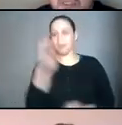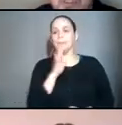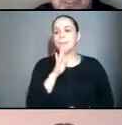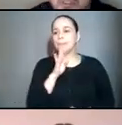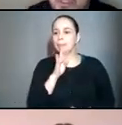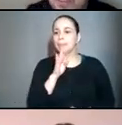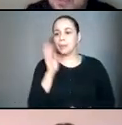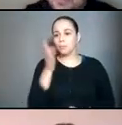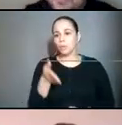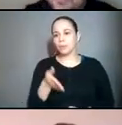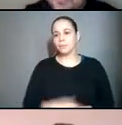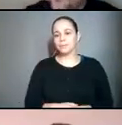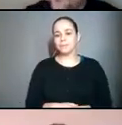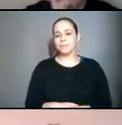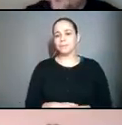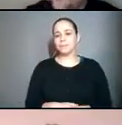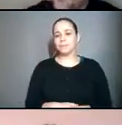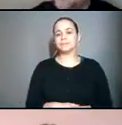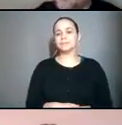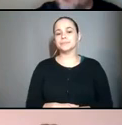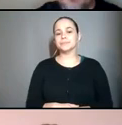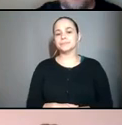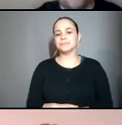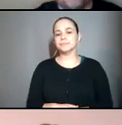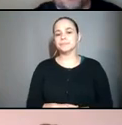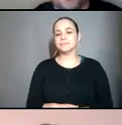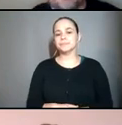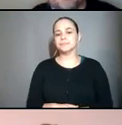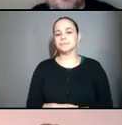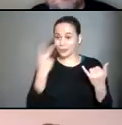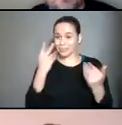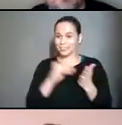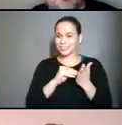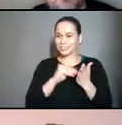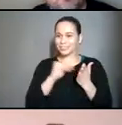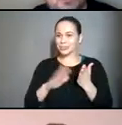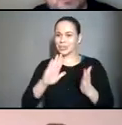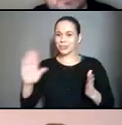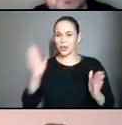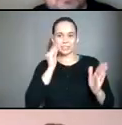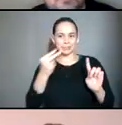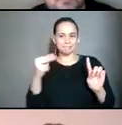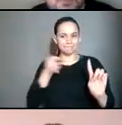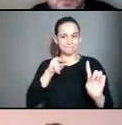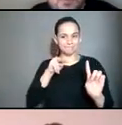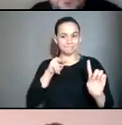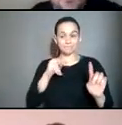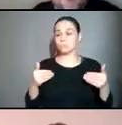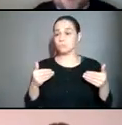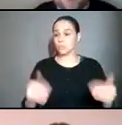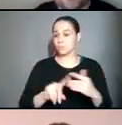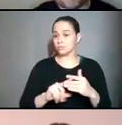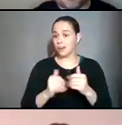Now let's take a look at the student experience. We are going to begin by looking